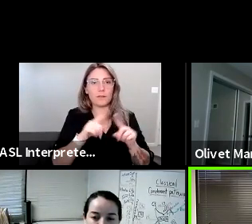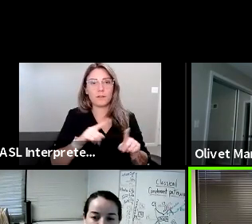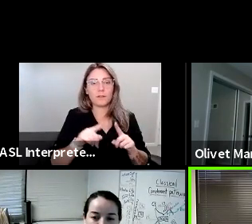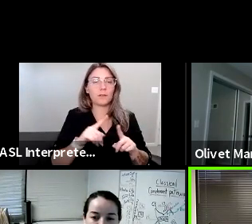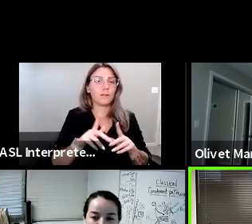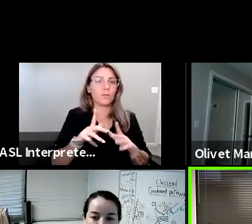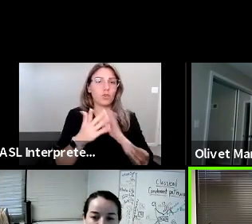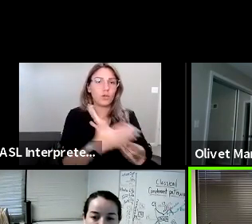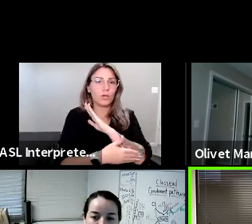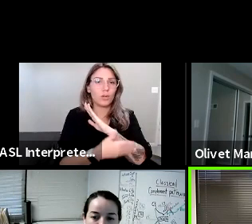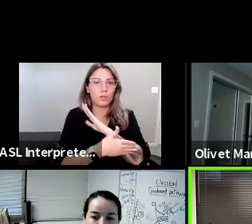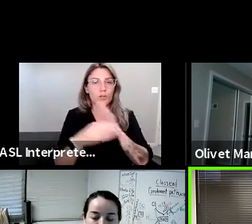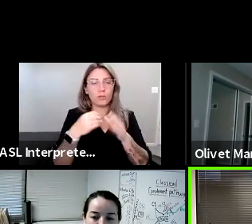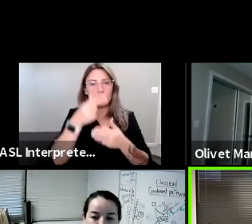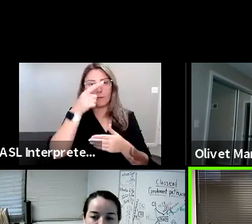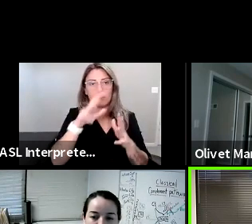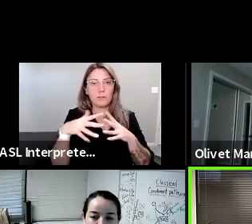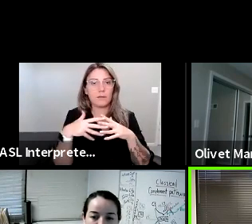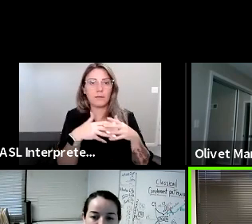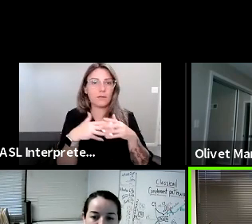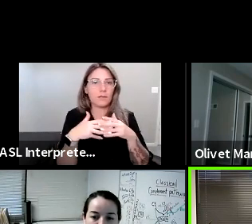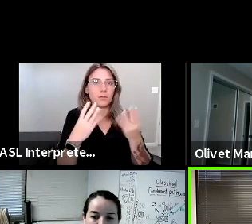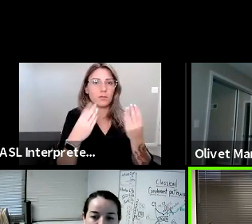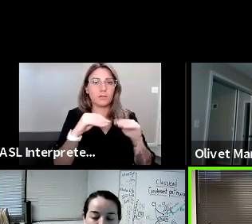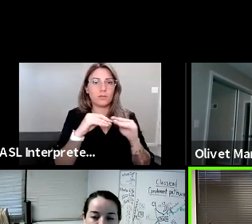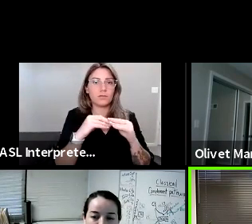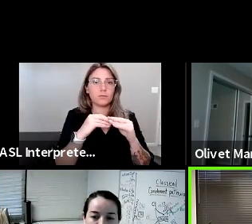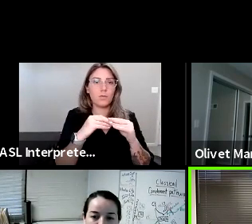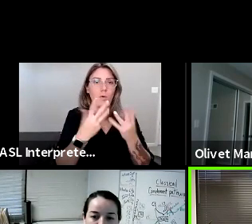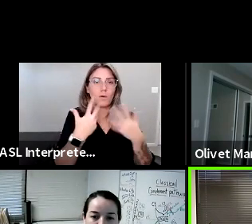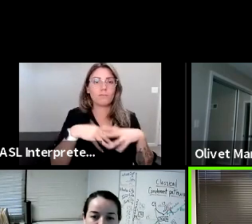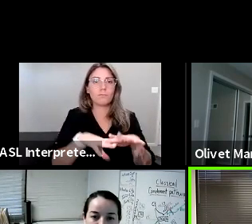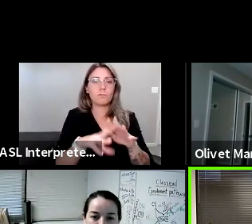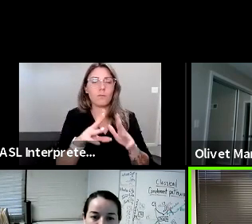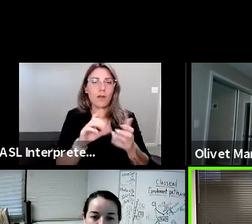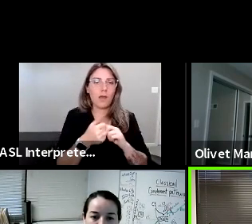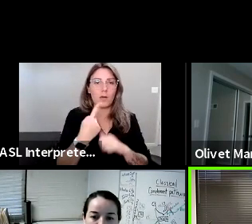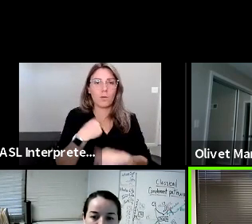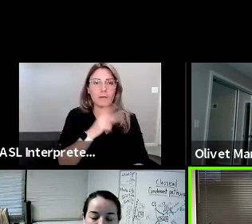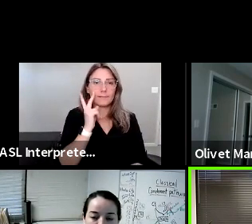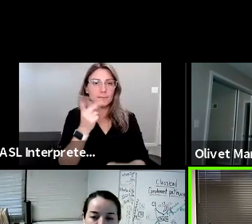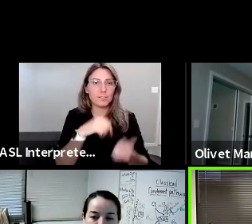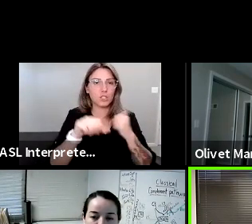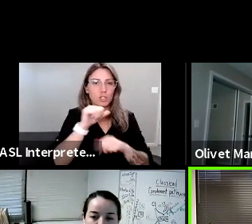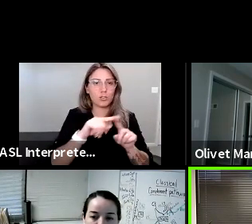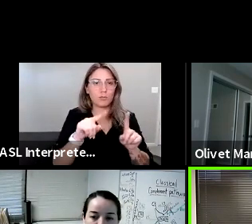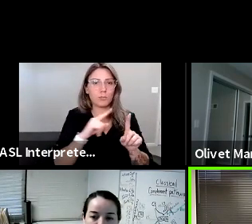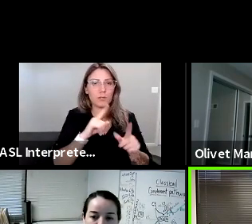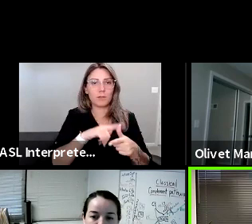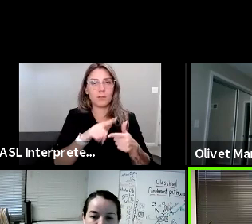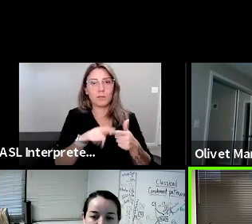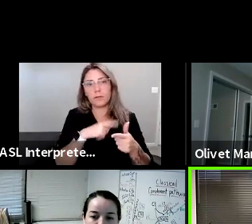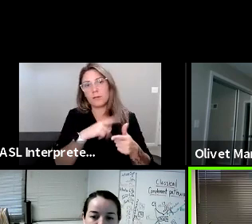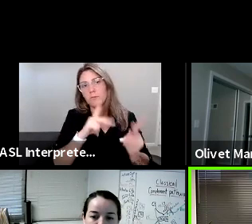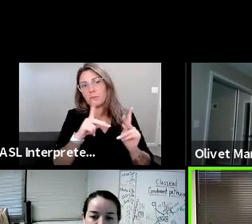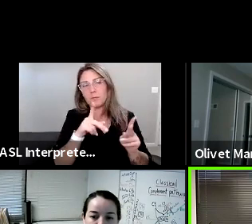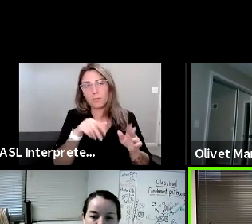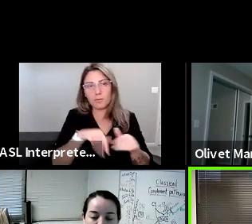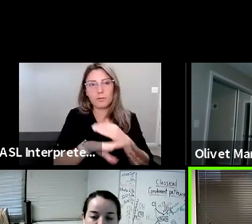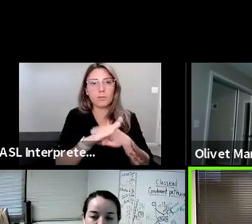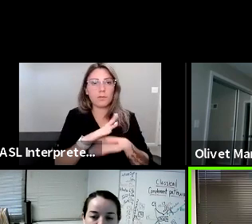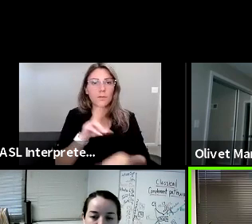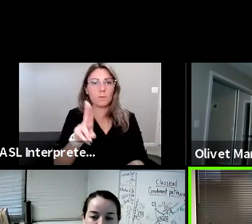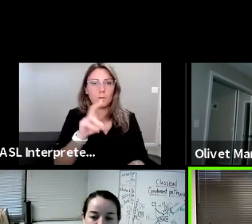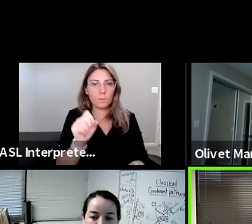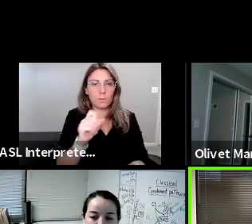America, there's more harmony with a lot of, you know, the different countries and the way we see each other. But then I think when people come to the United States, I've noticed